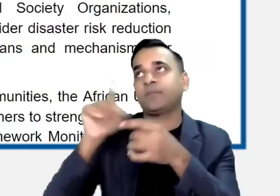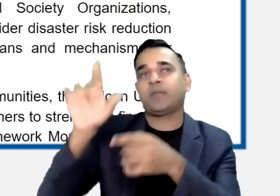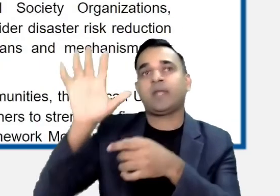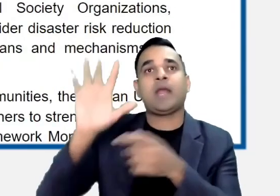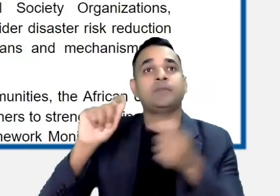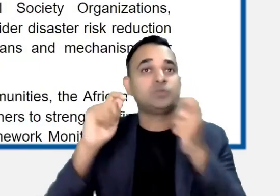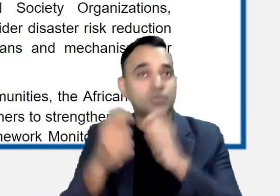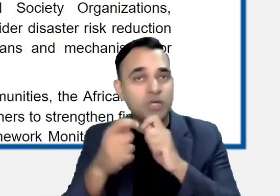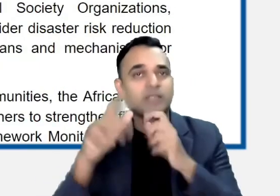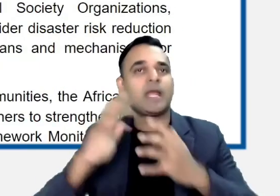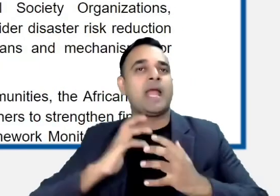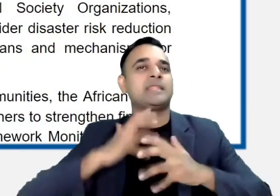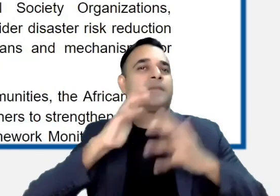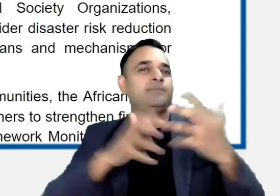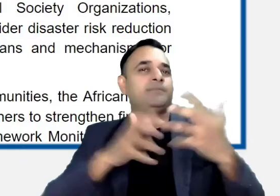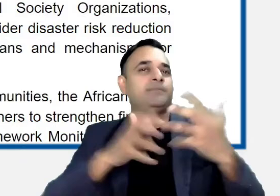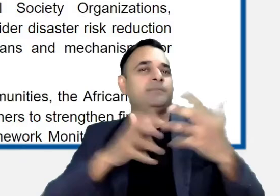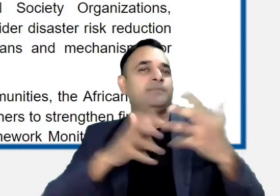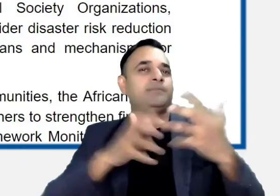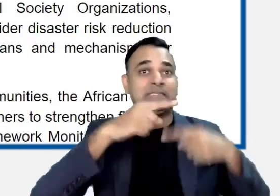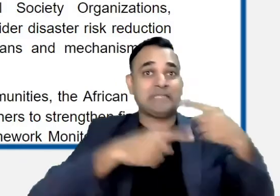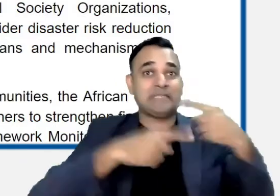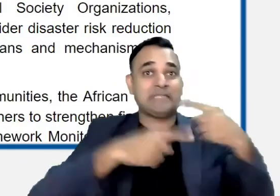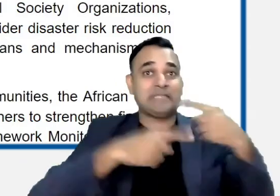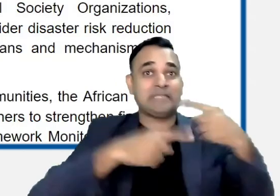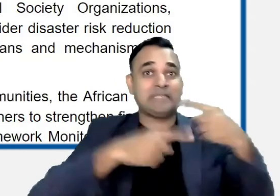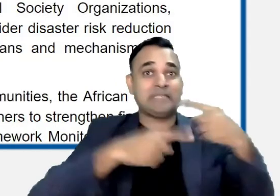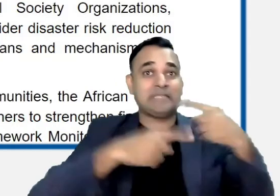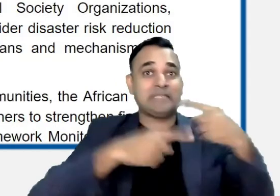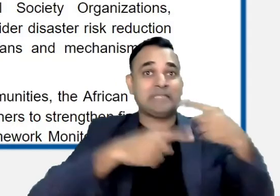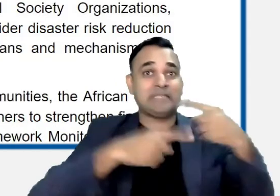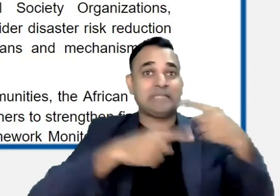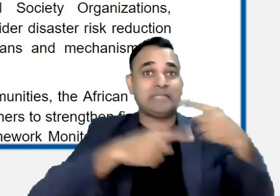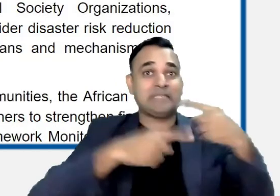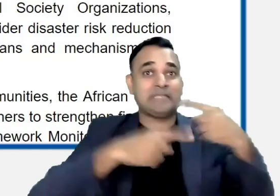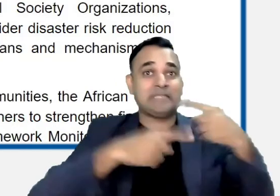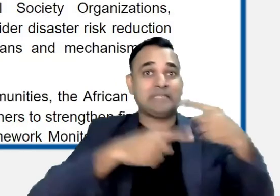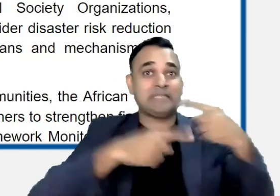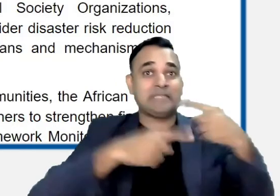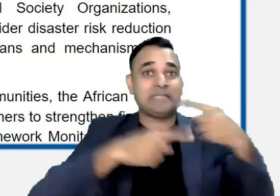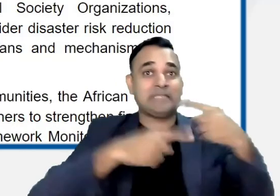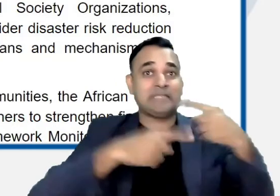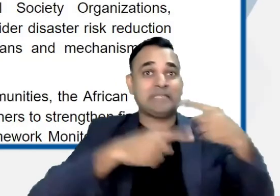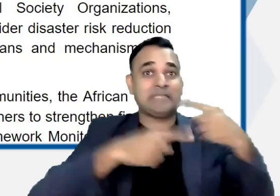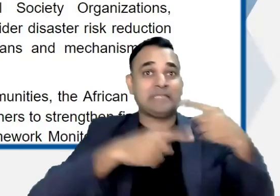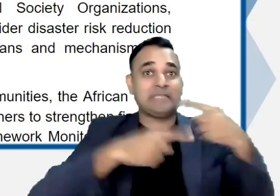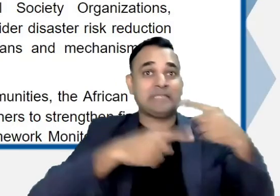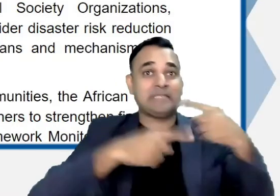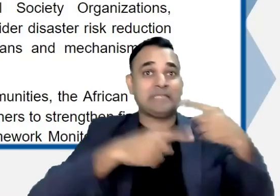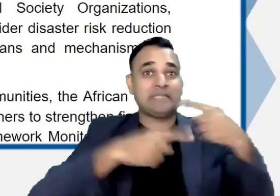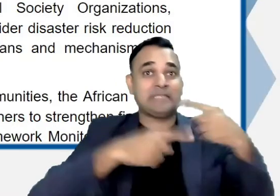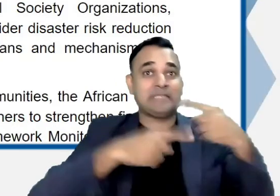reiterate the need to member states to ensure stronger partnerships between institutions responsible for disaster risk